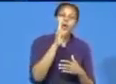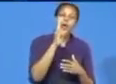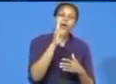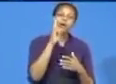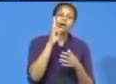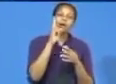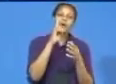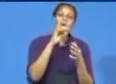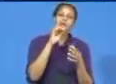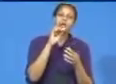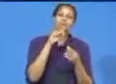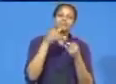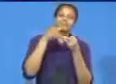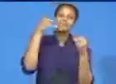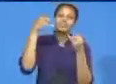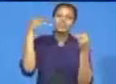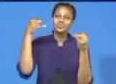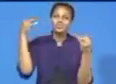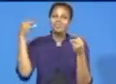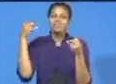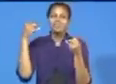children together, and that is a